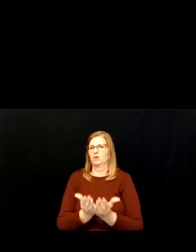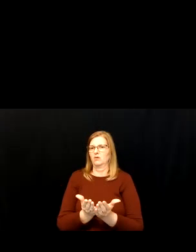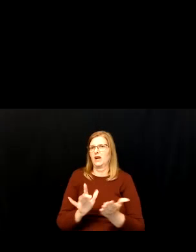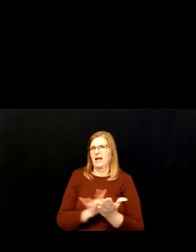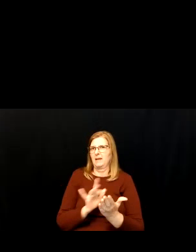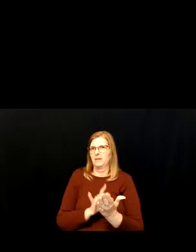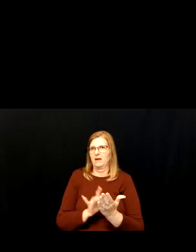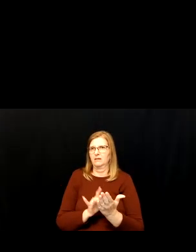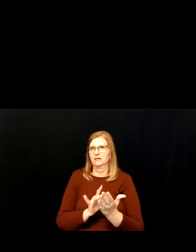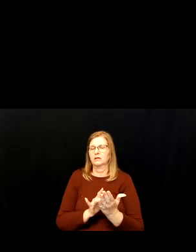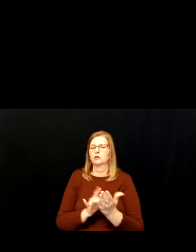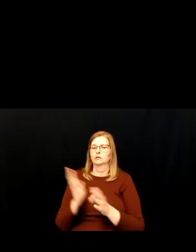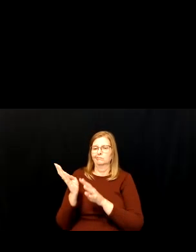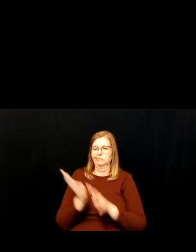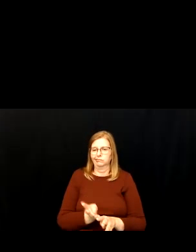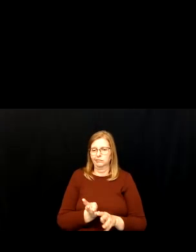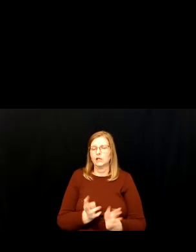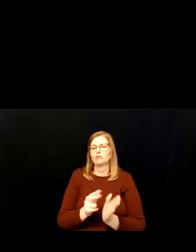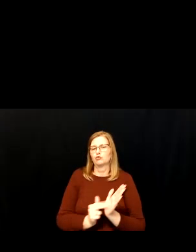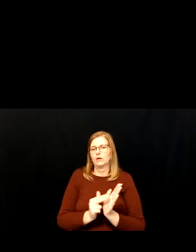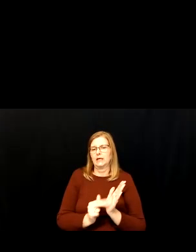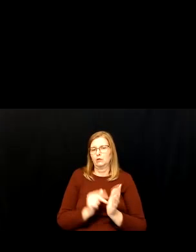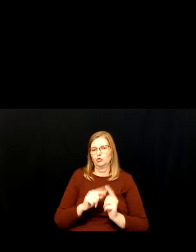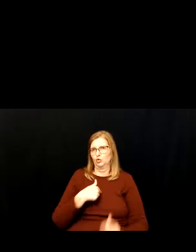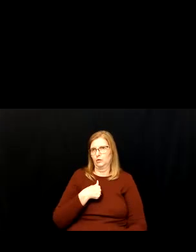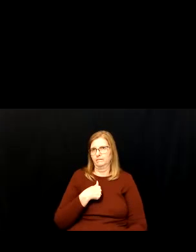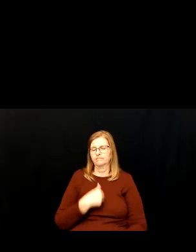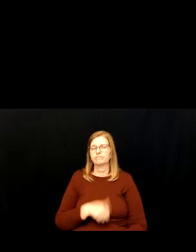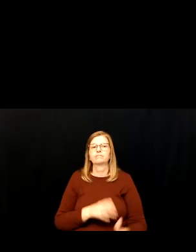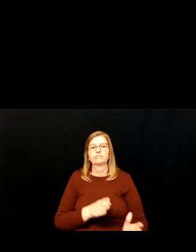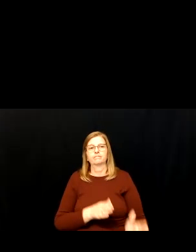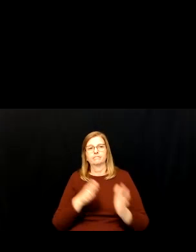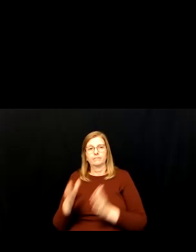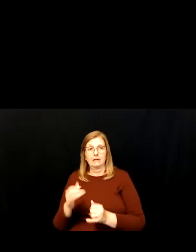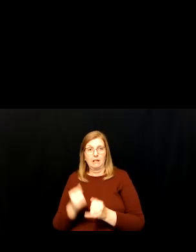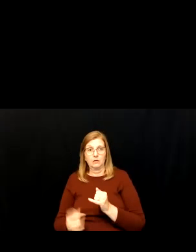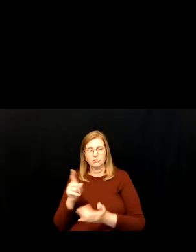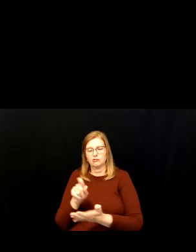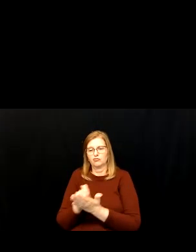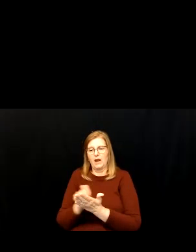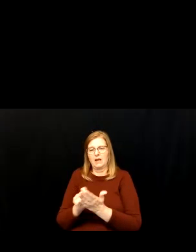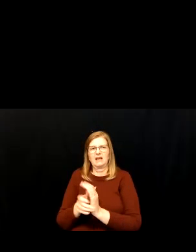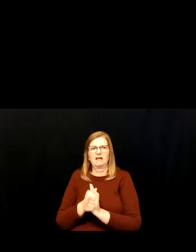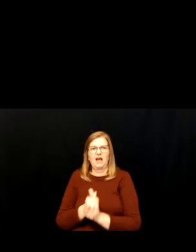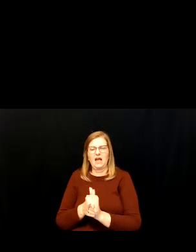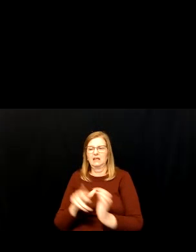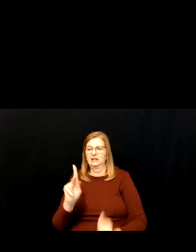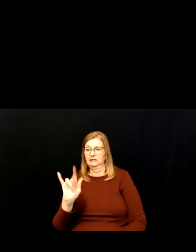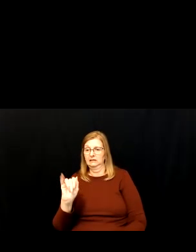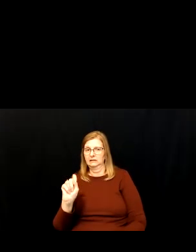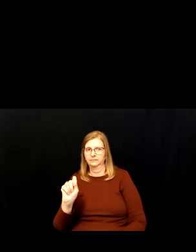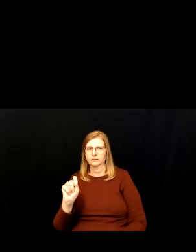would load the book in and it would read the book to you. And then finally, the last one is a writing guide kit, and it